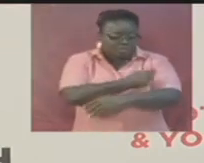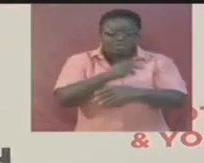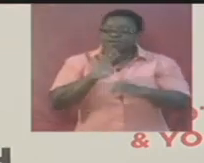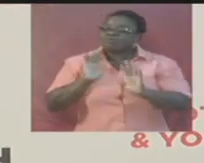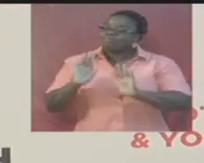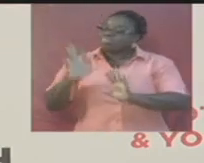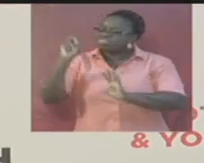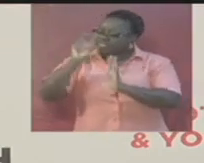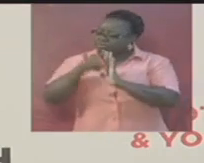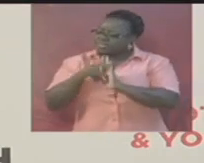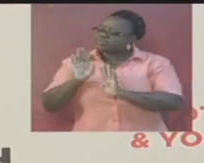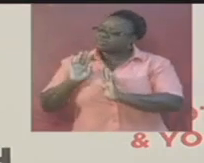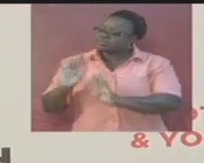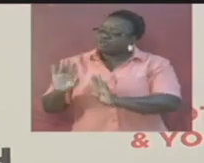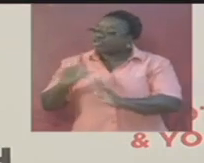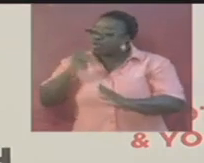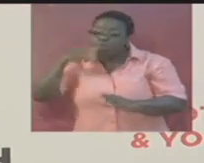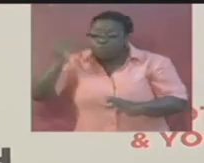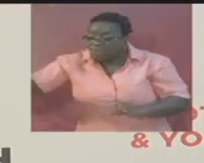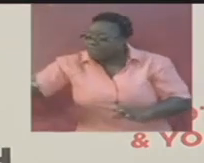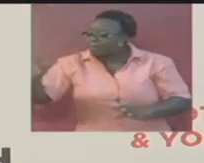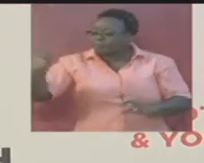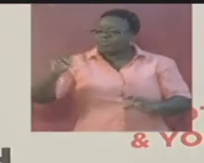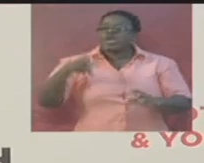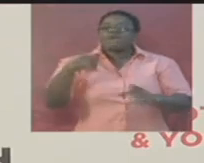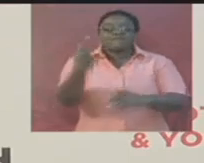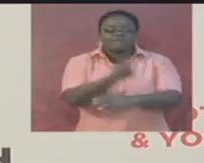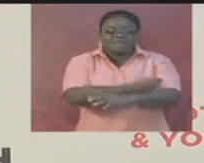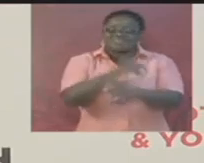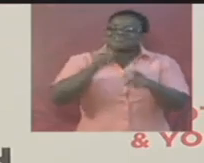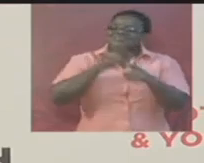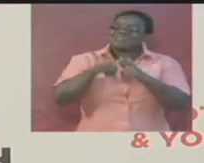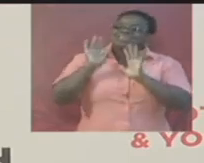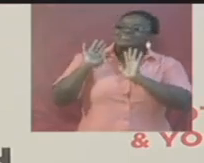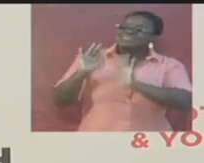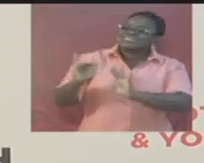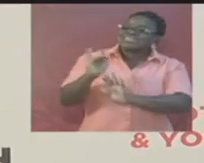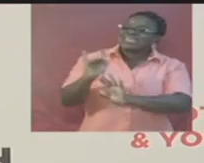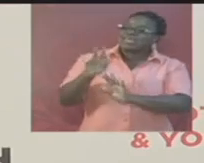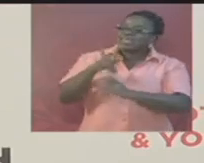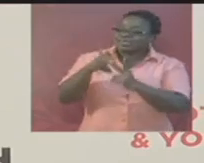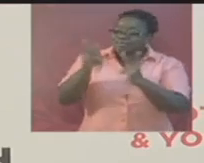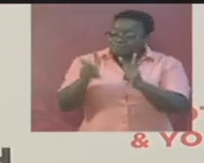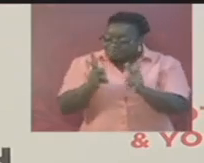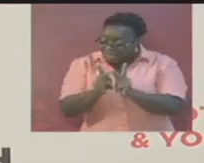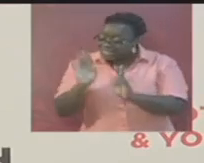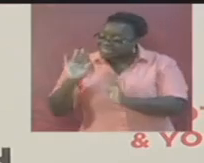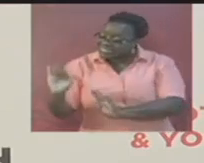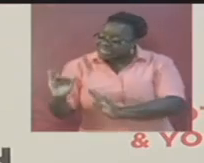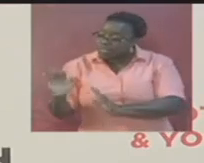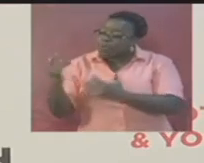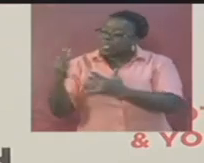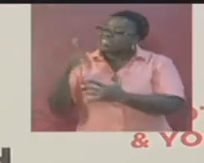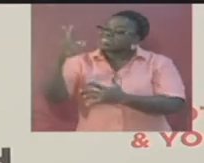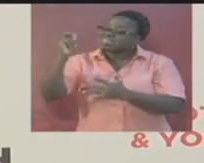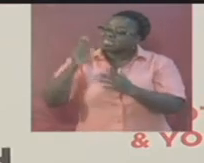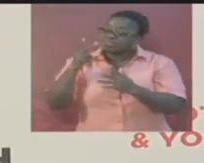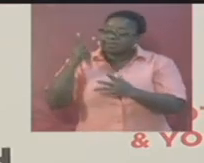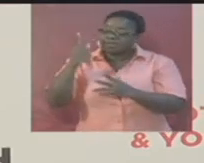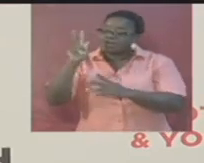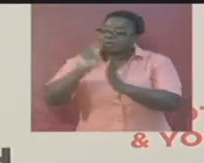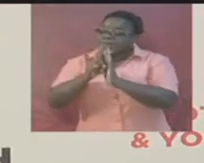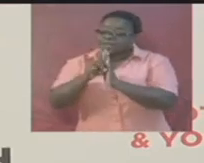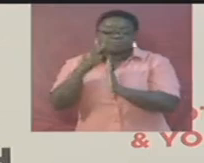and balances in place. And I think we will maintain it even with other vaccines as they come in. We won't drop our guard with that as